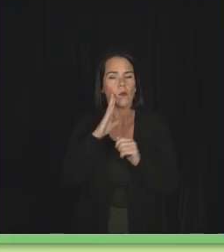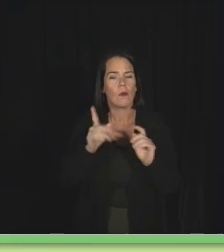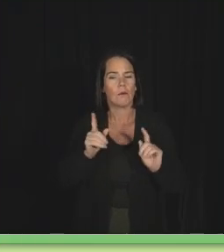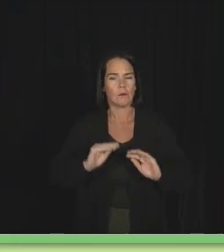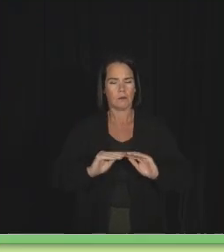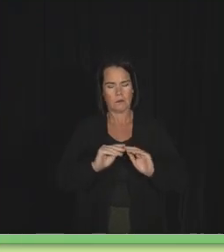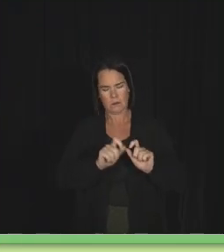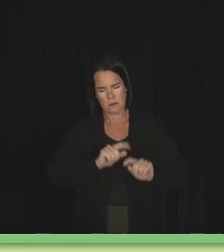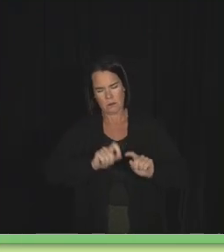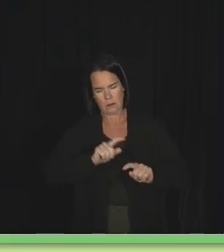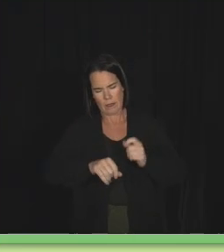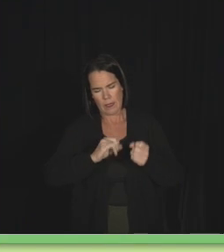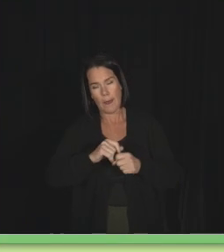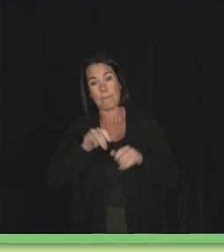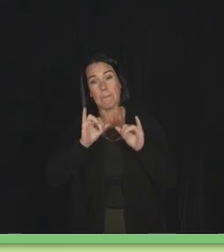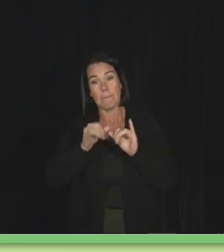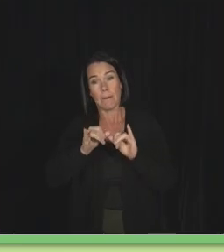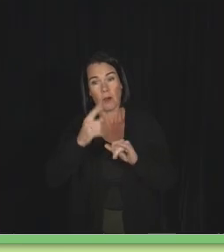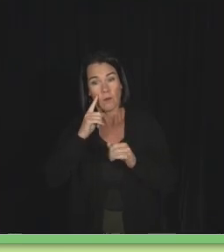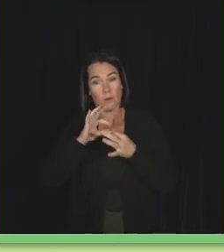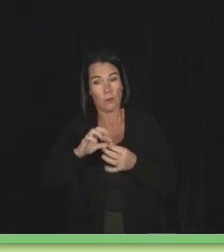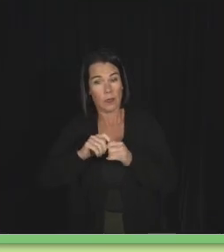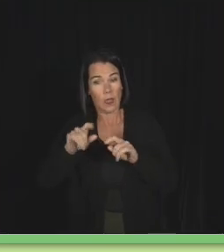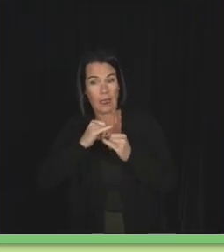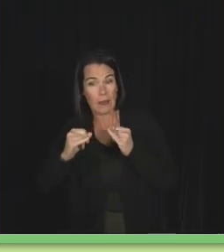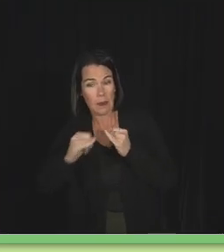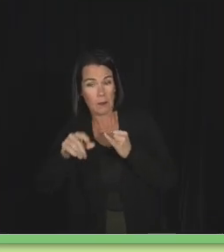endpoint, metrics endpoint from my laptop.